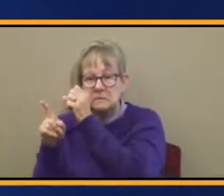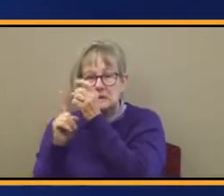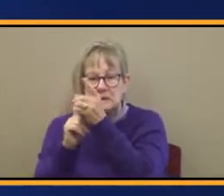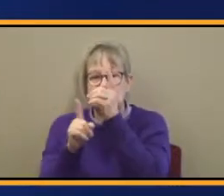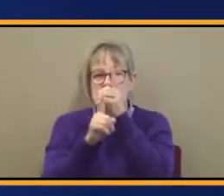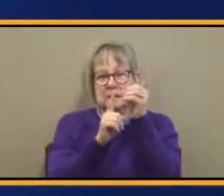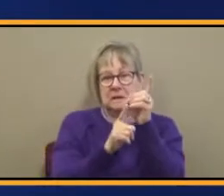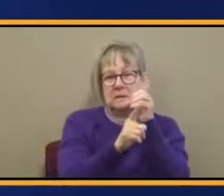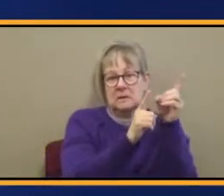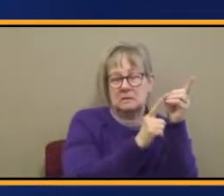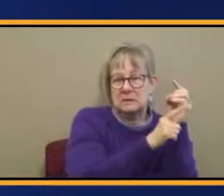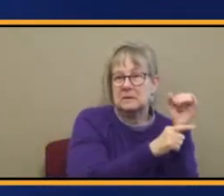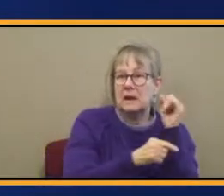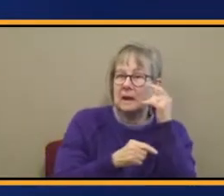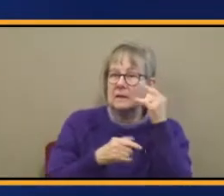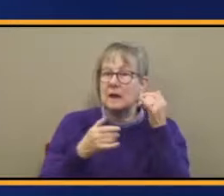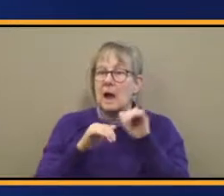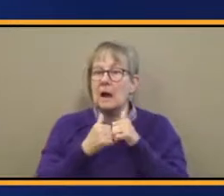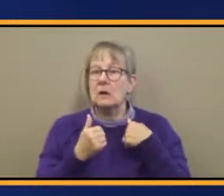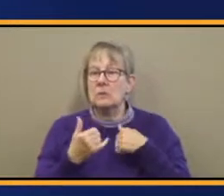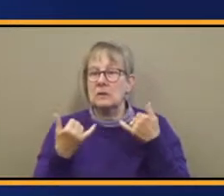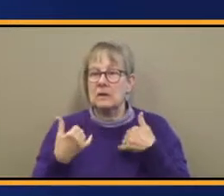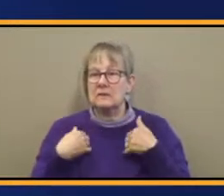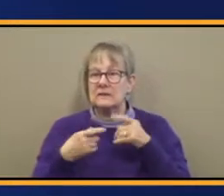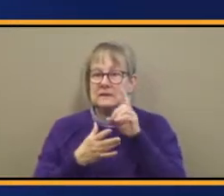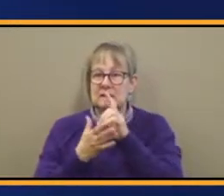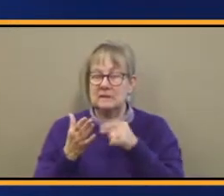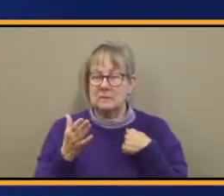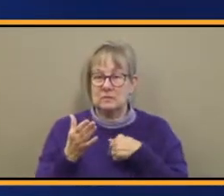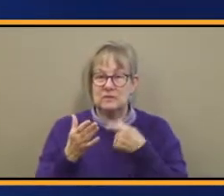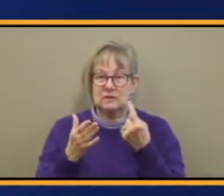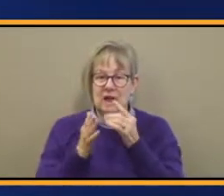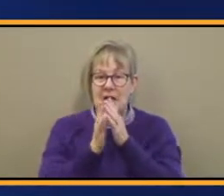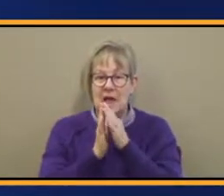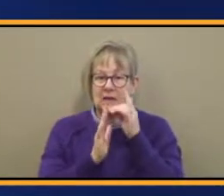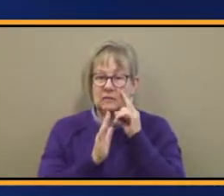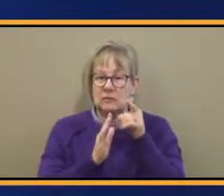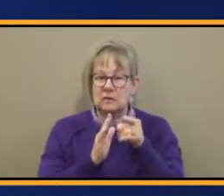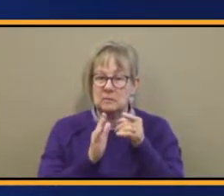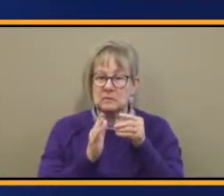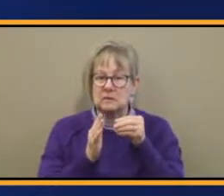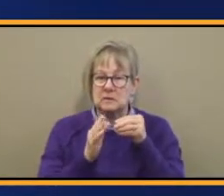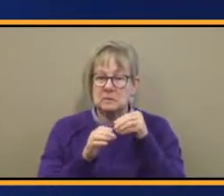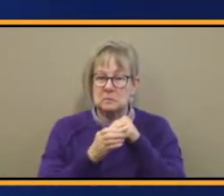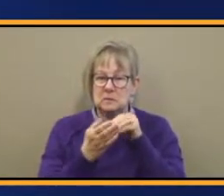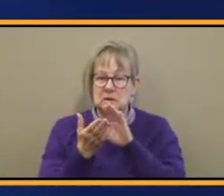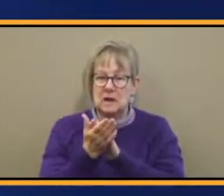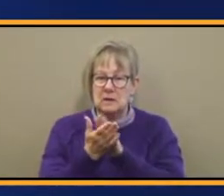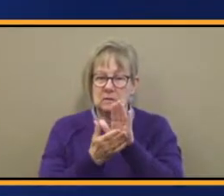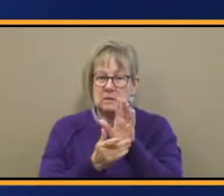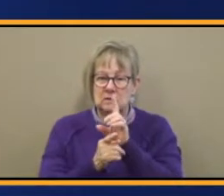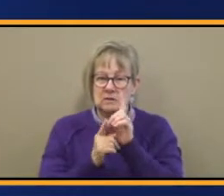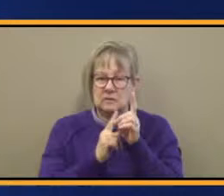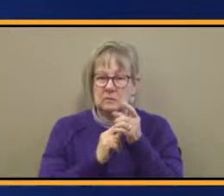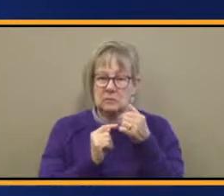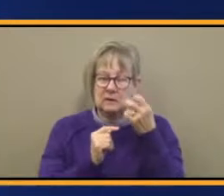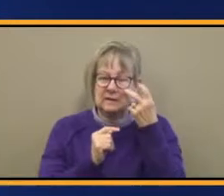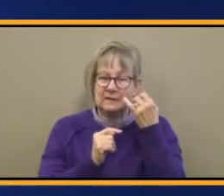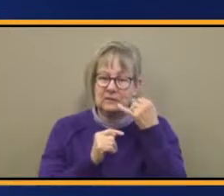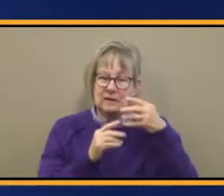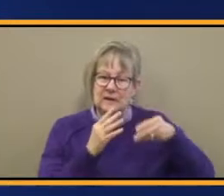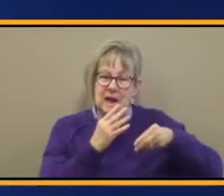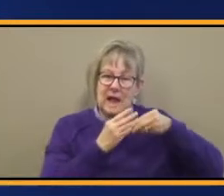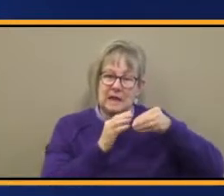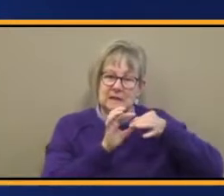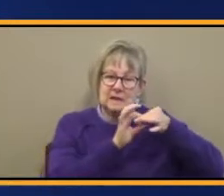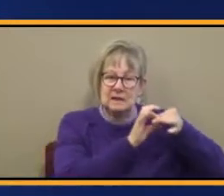Yes, sir. I think the way we've currently have it designed is we're just asking for them to drop in their district, but we can see if we can drop in that